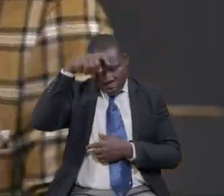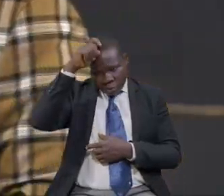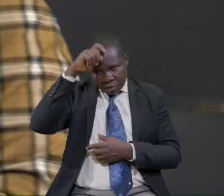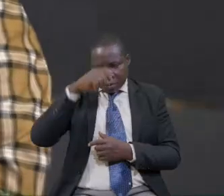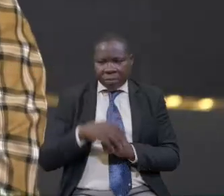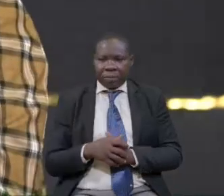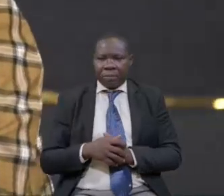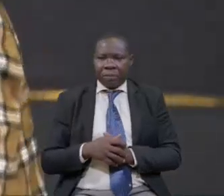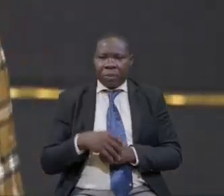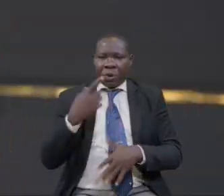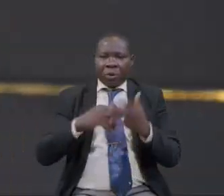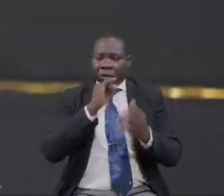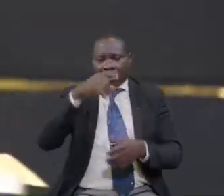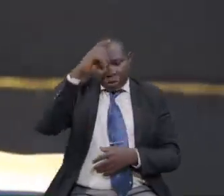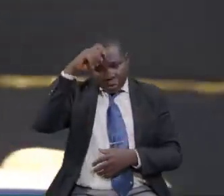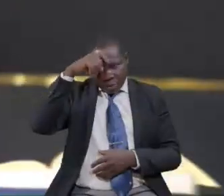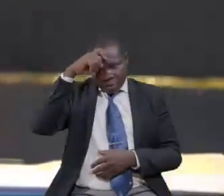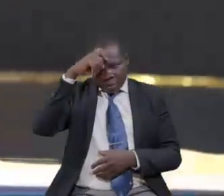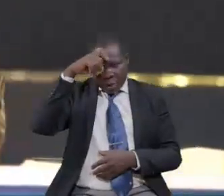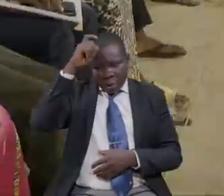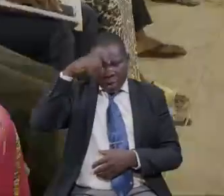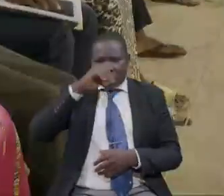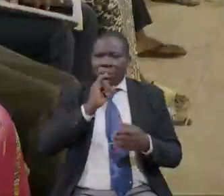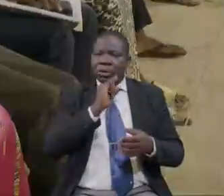wisdom? Wisdom is to look ahead